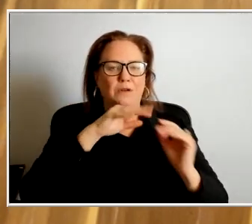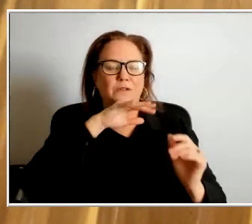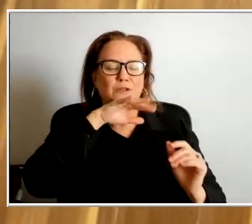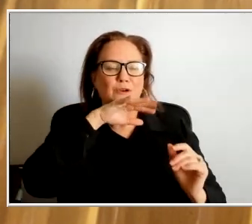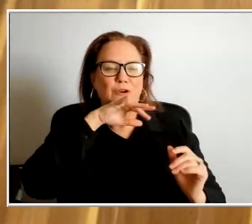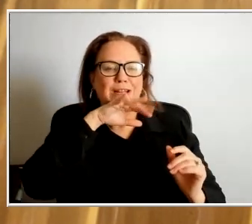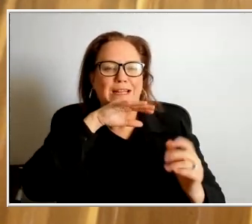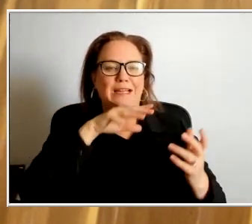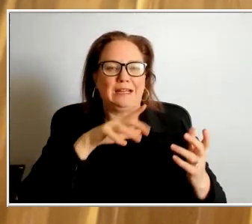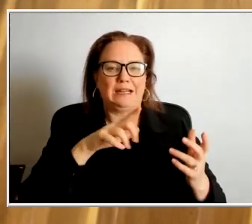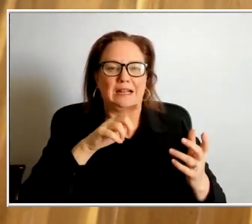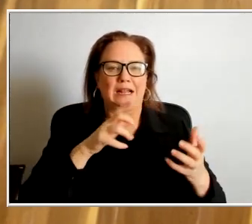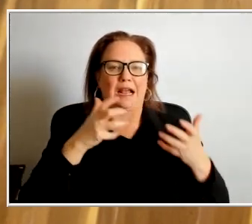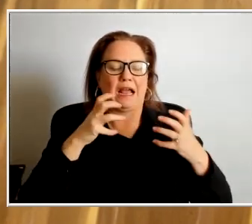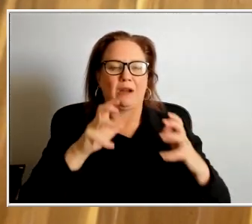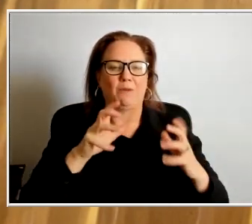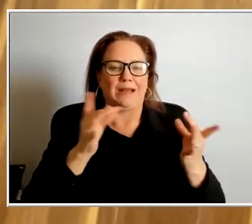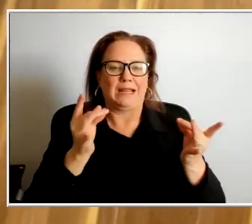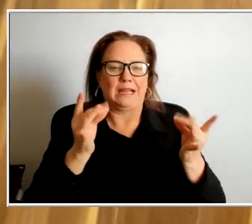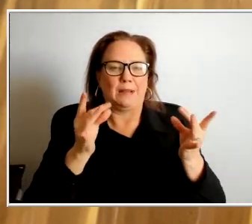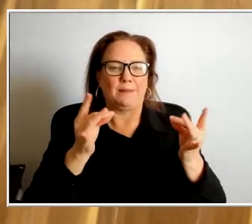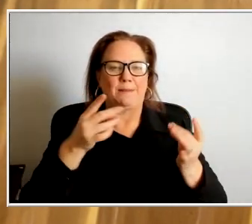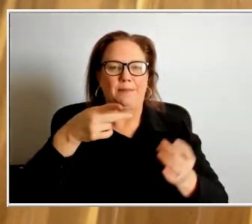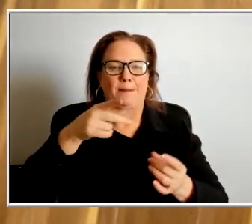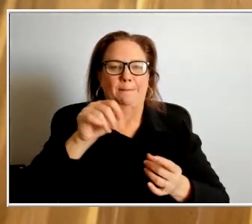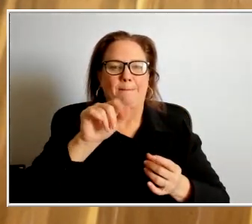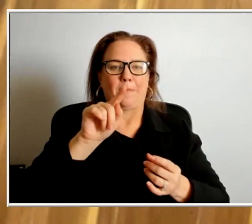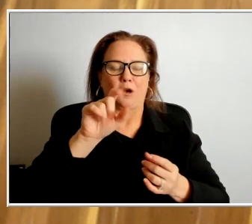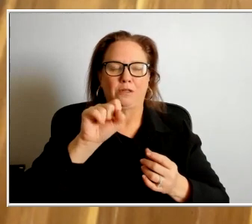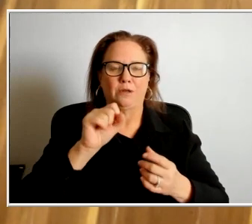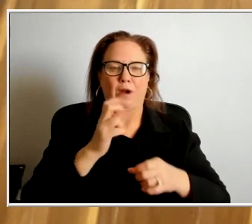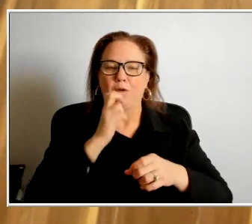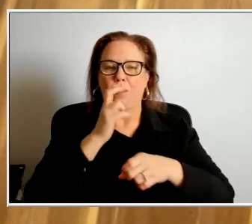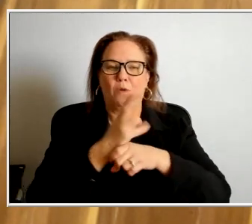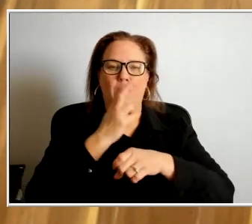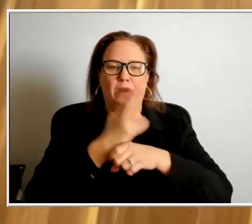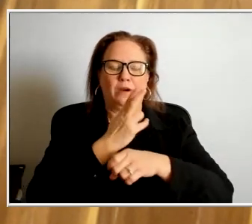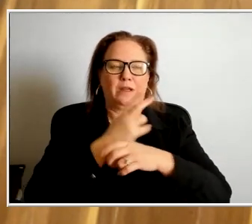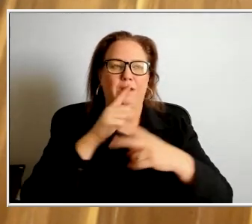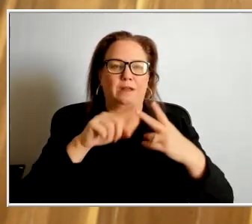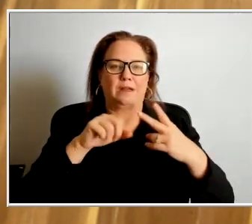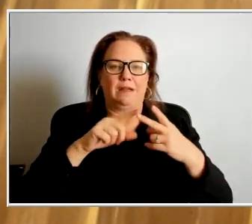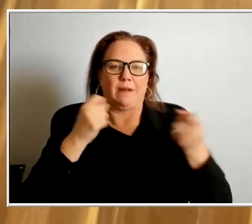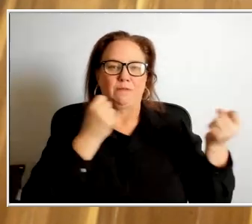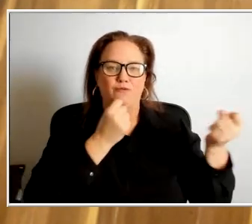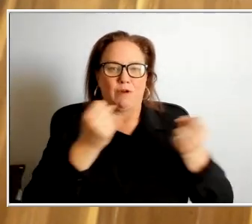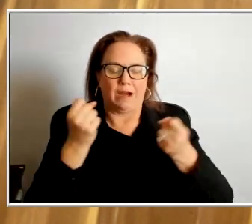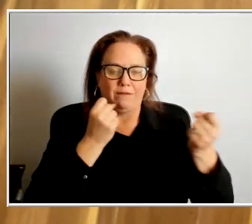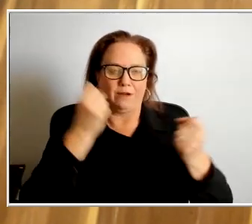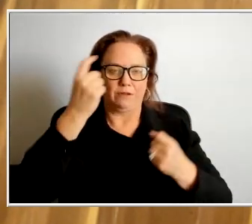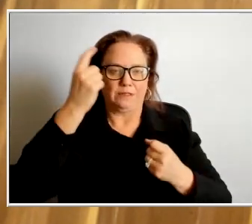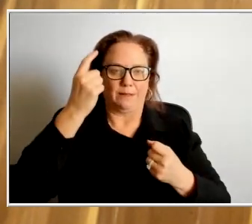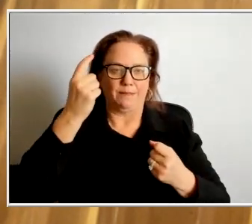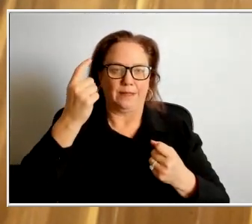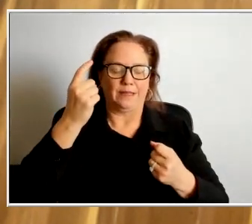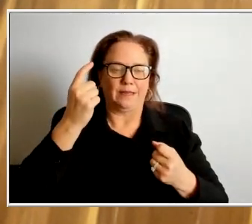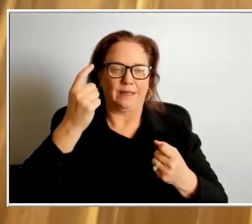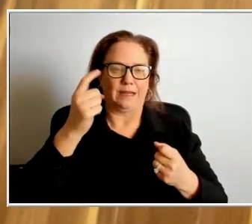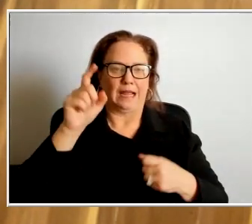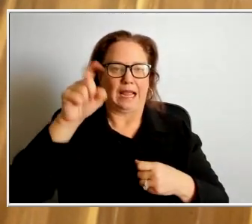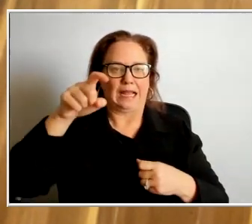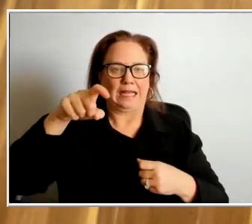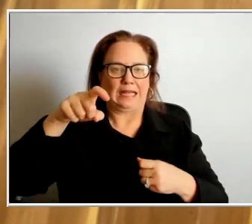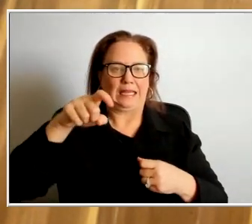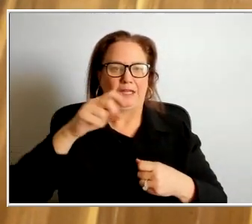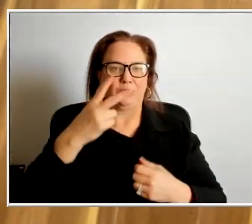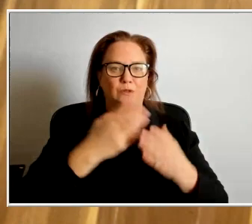dirty, I don't want to try and gum up those parts, and so I won't wear it. Whereas something if I'm driving or doing something where I need